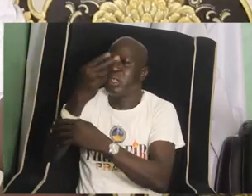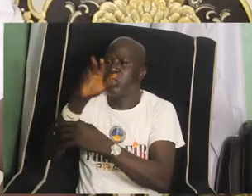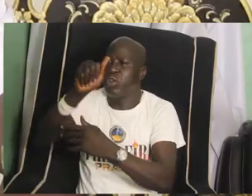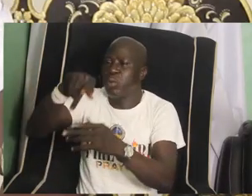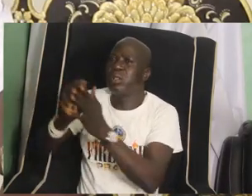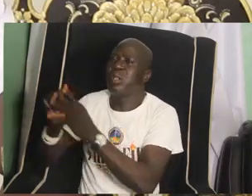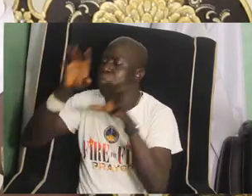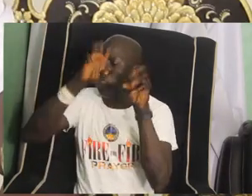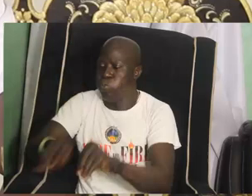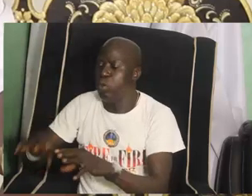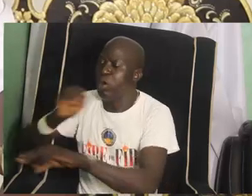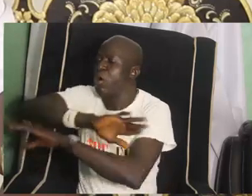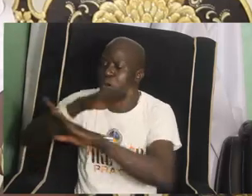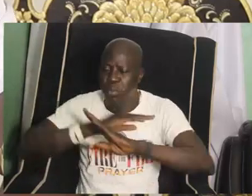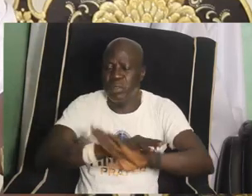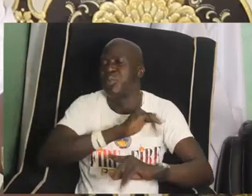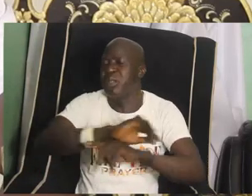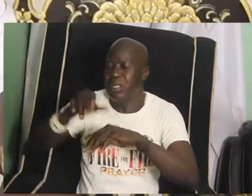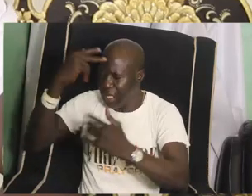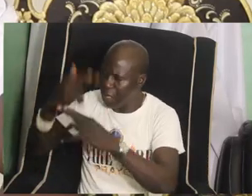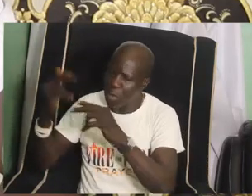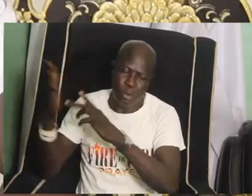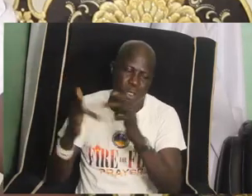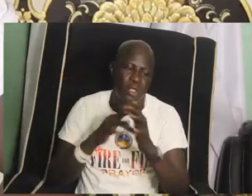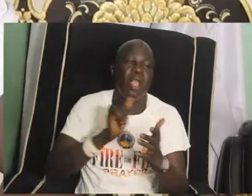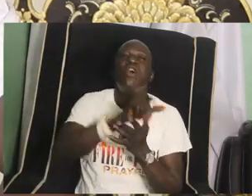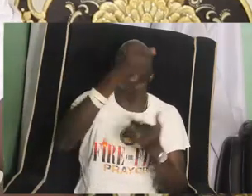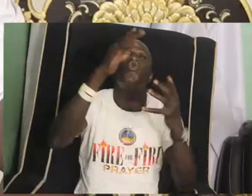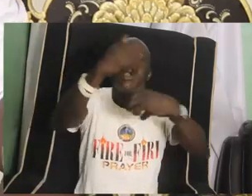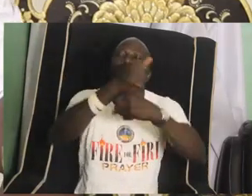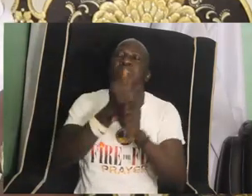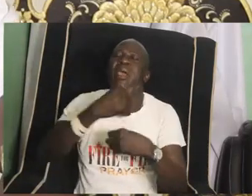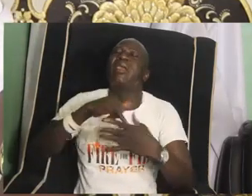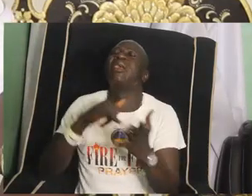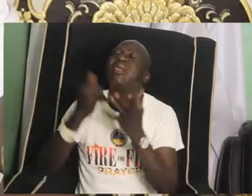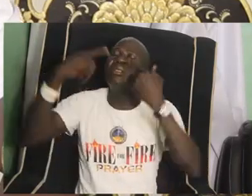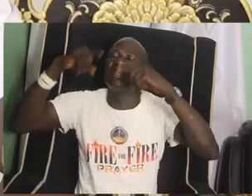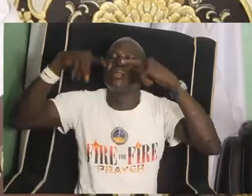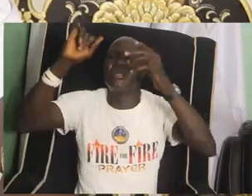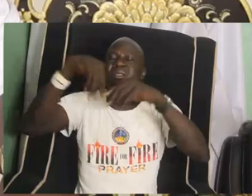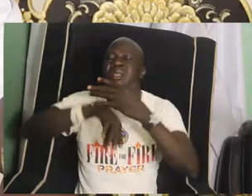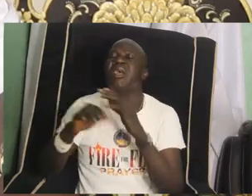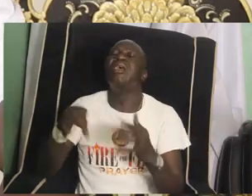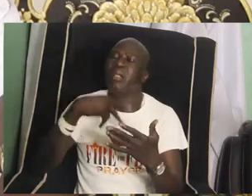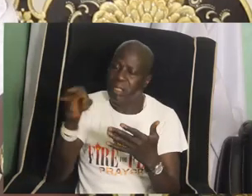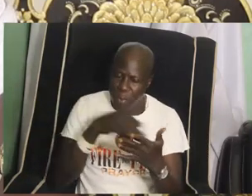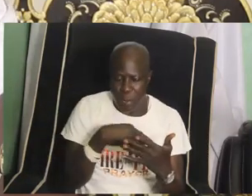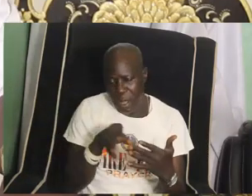power stage in your house. In the name of Jesus. When you go see a theory. You